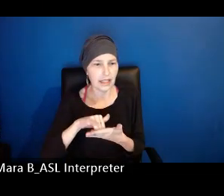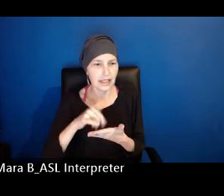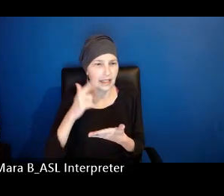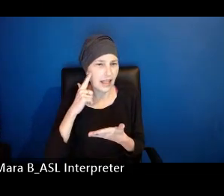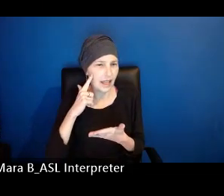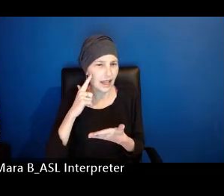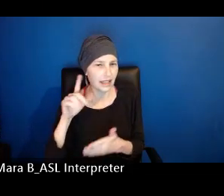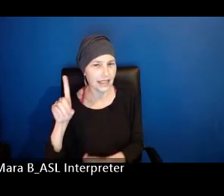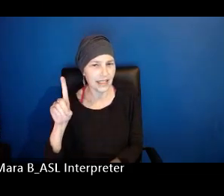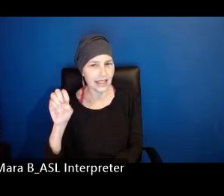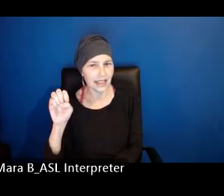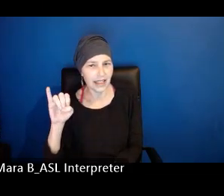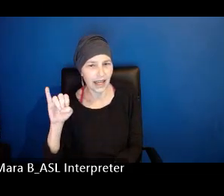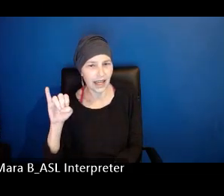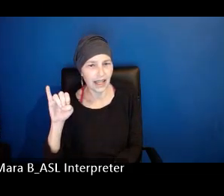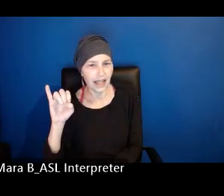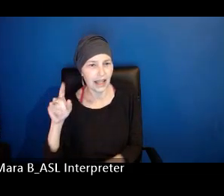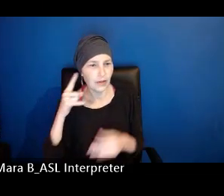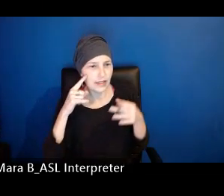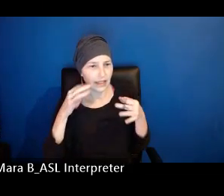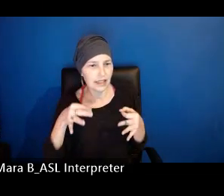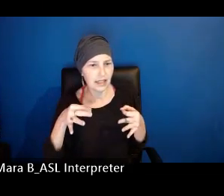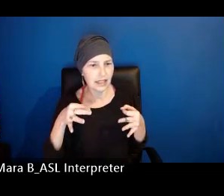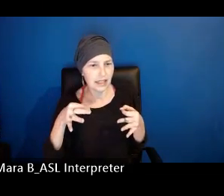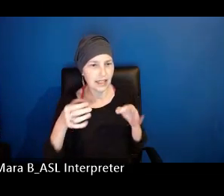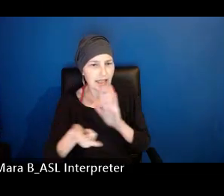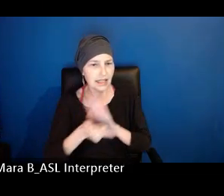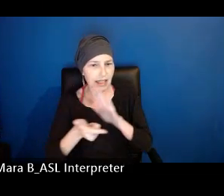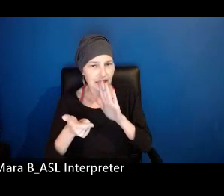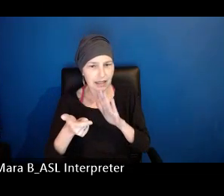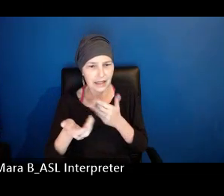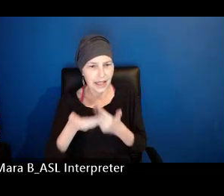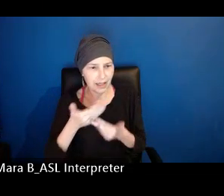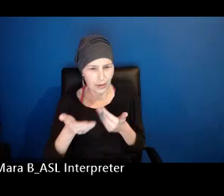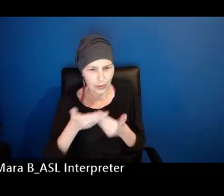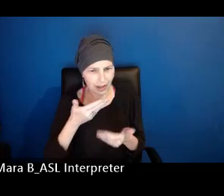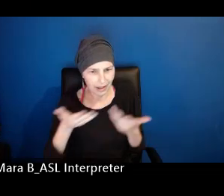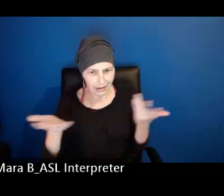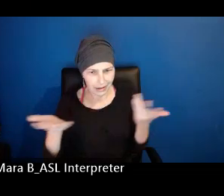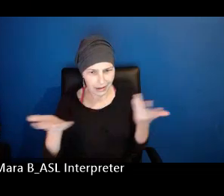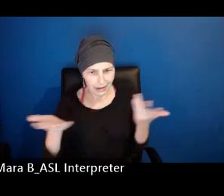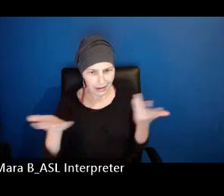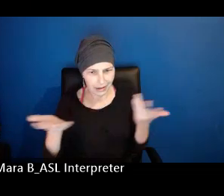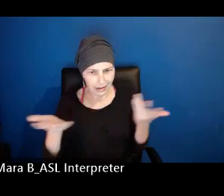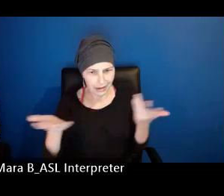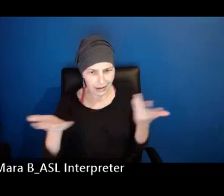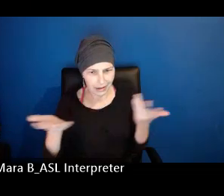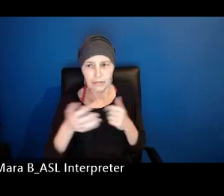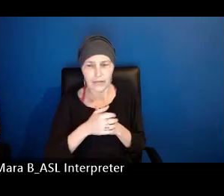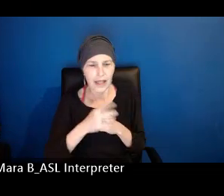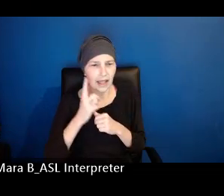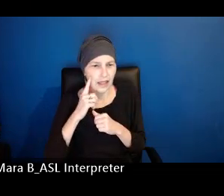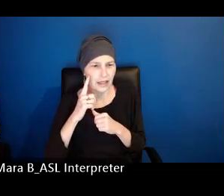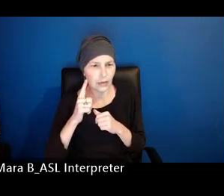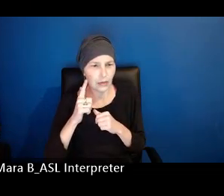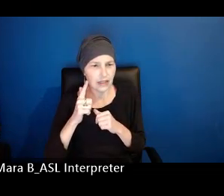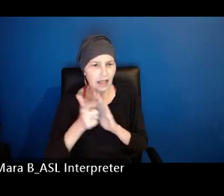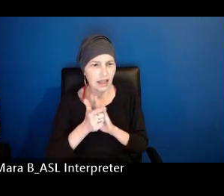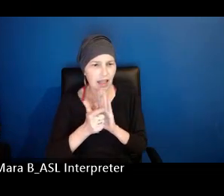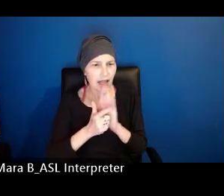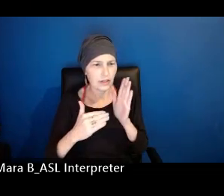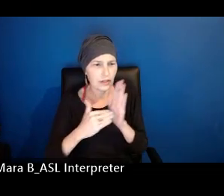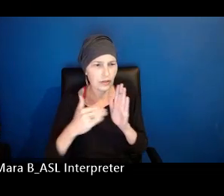DEI was determined to be illegal anyway. And I thought there was a lawsuit out of